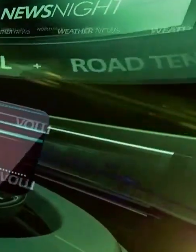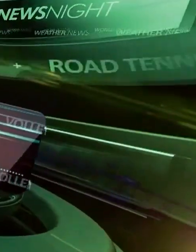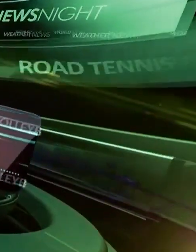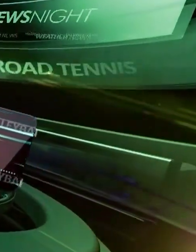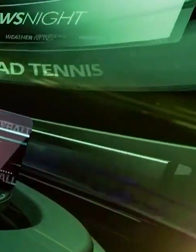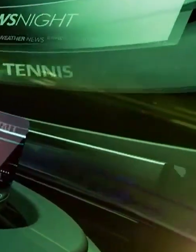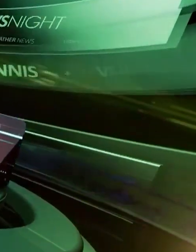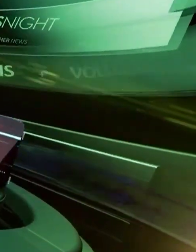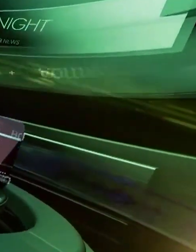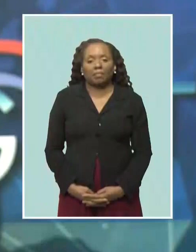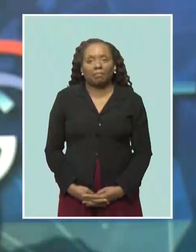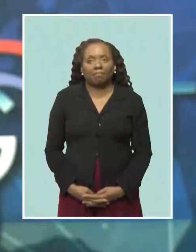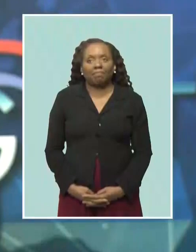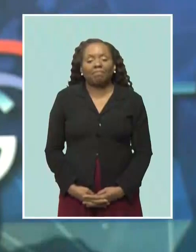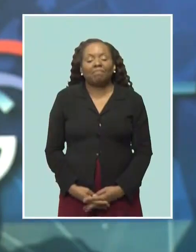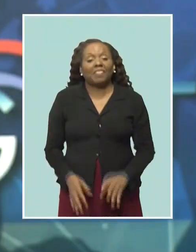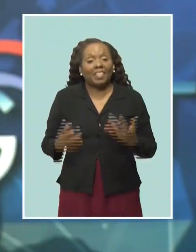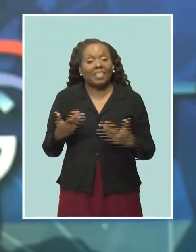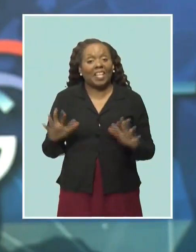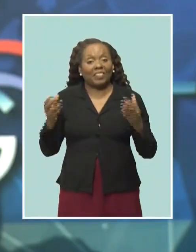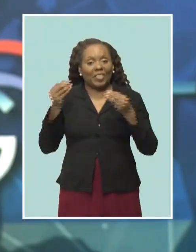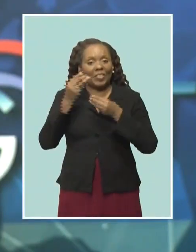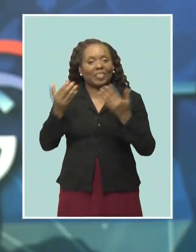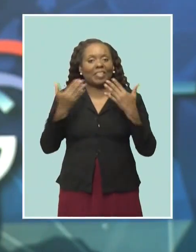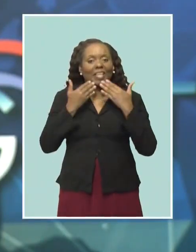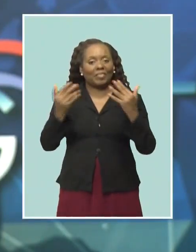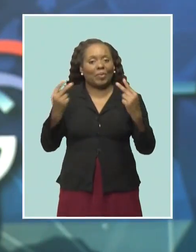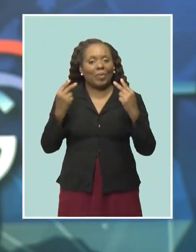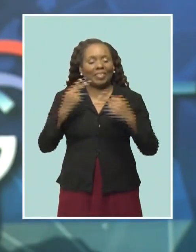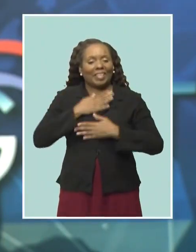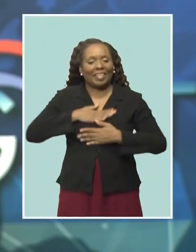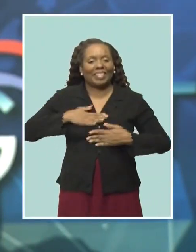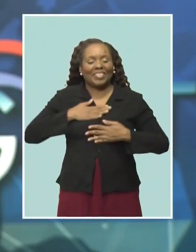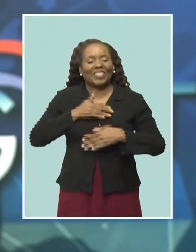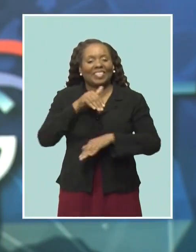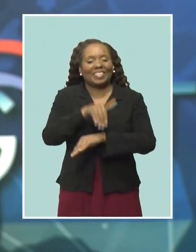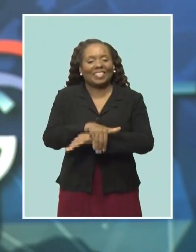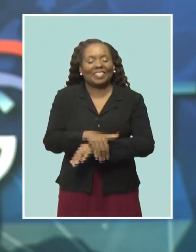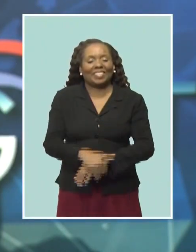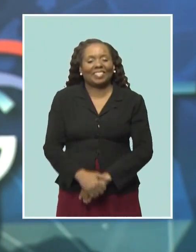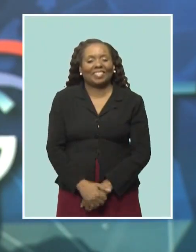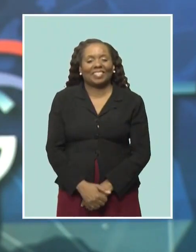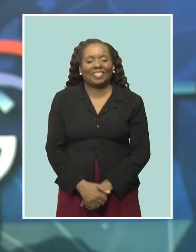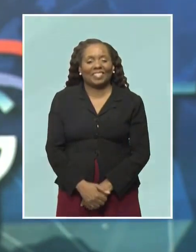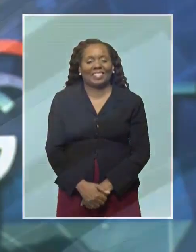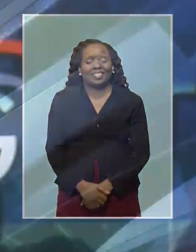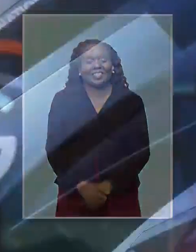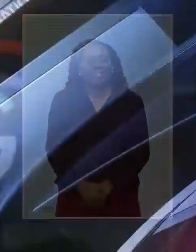That's news. Thanks for viewing and enjoy the rest of your evening.